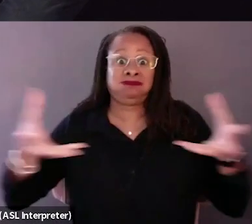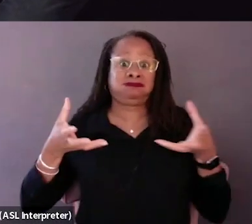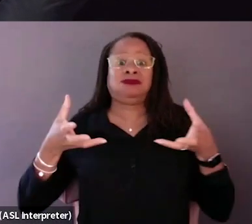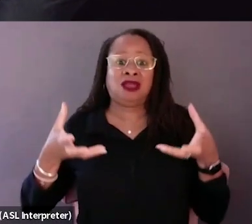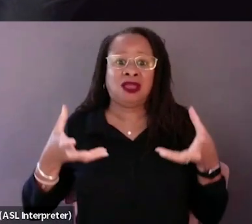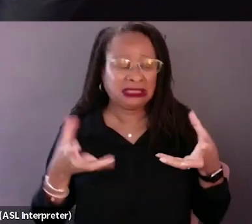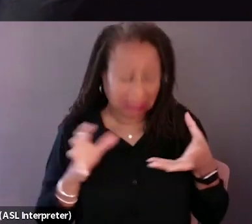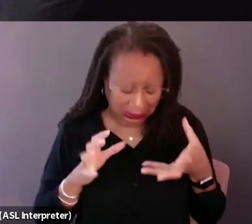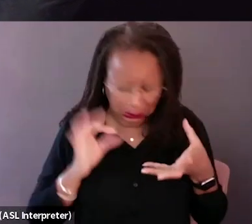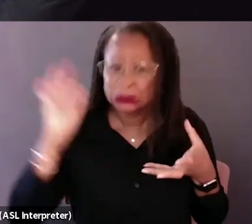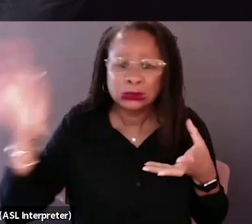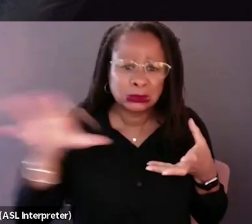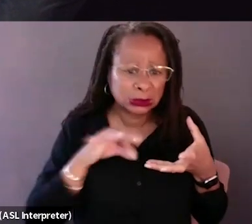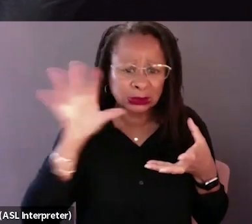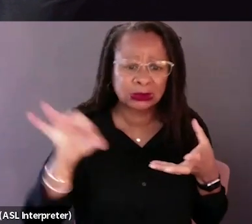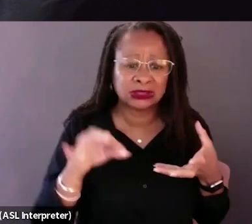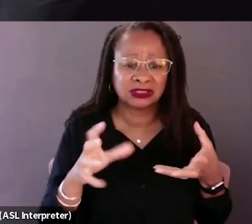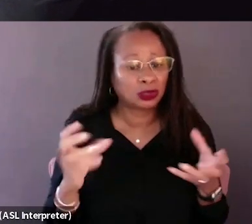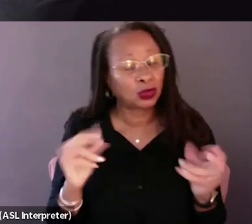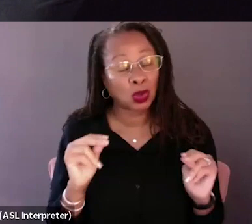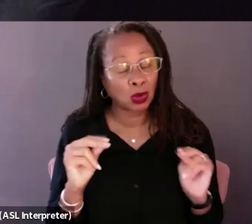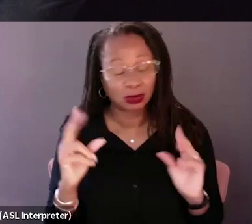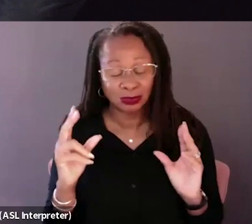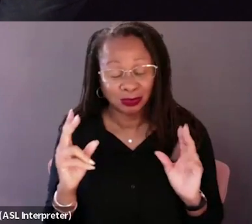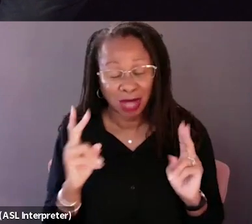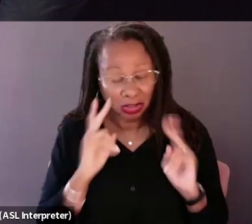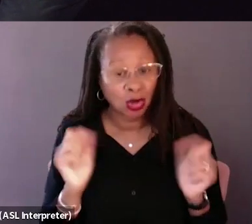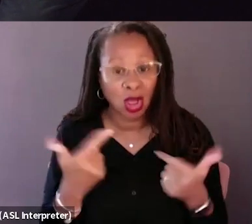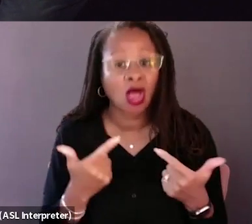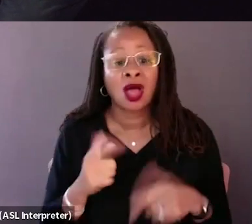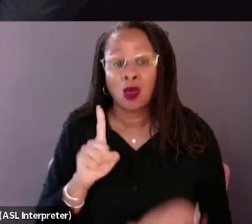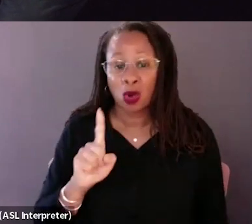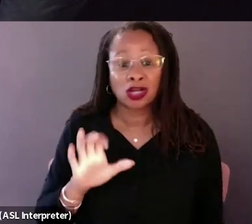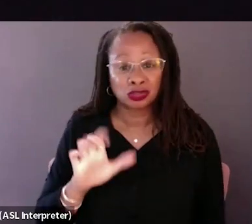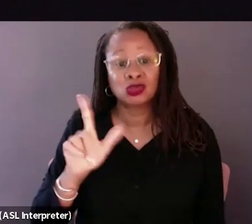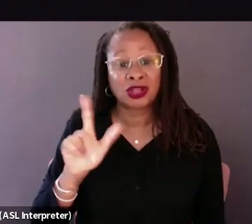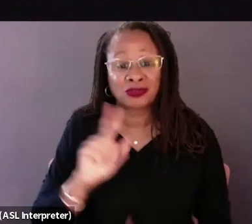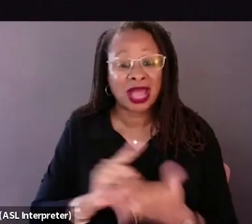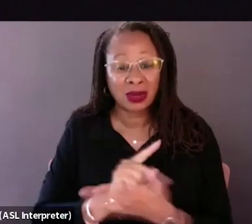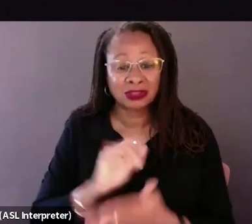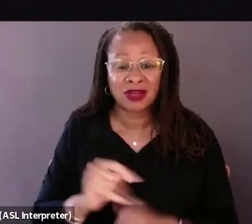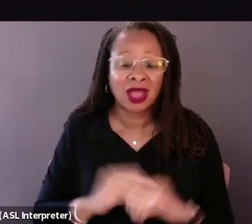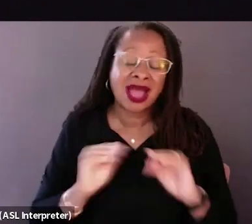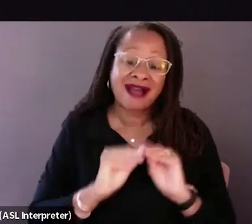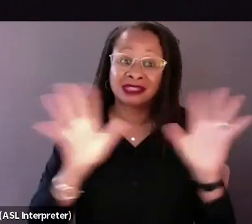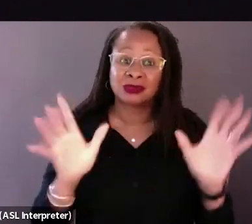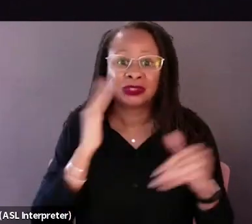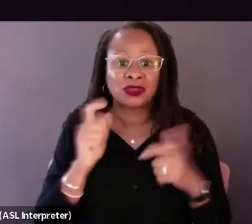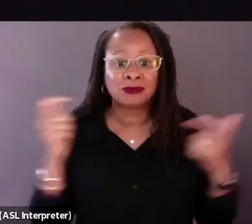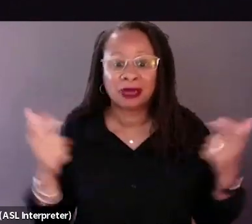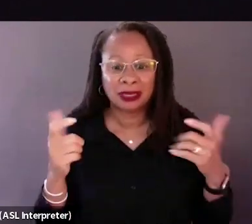this works, maybe this works. Well, I took it all in, all 123 hours of it. So we obviously knew the big moments. We